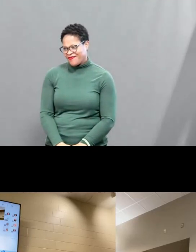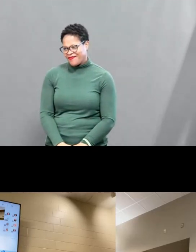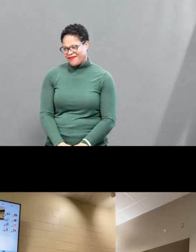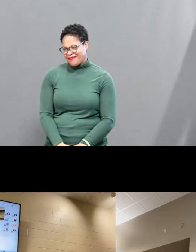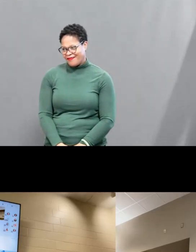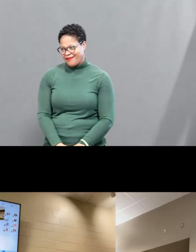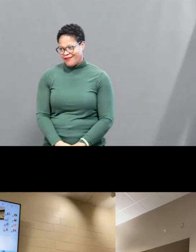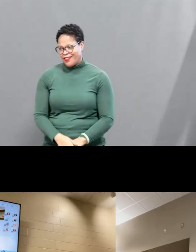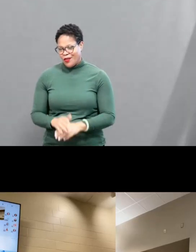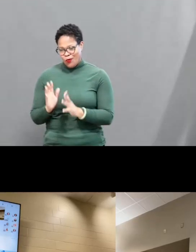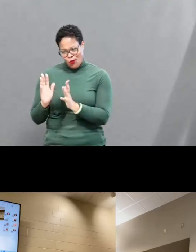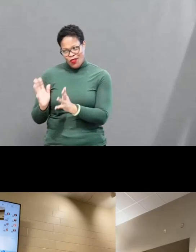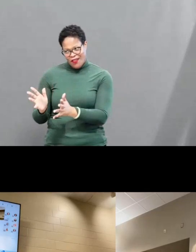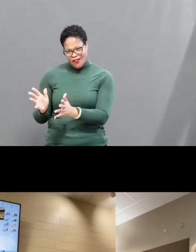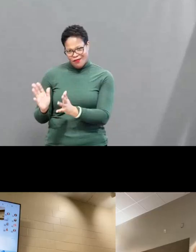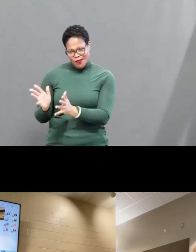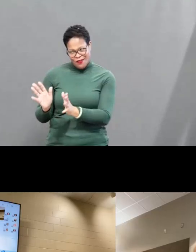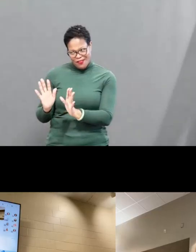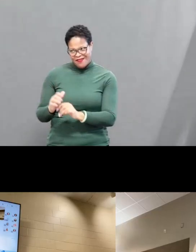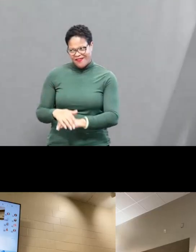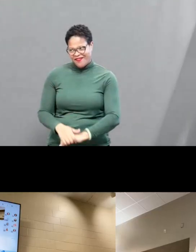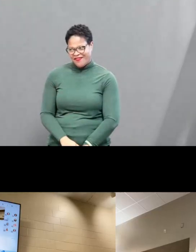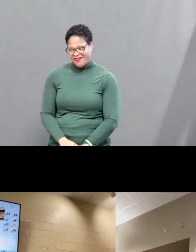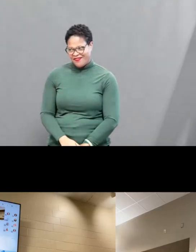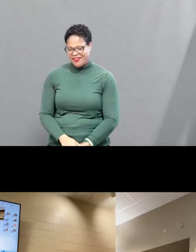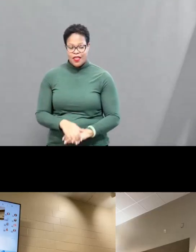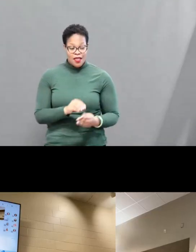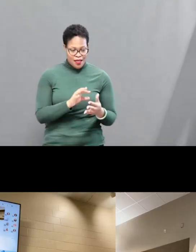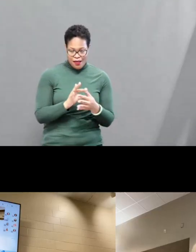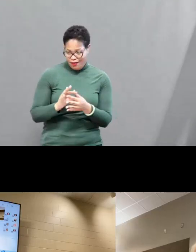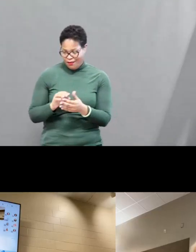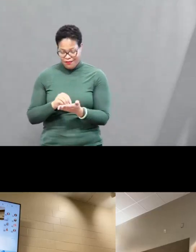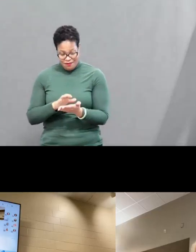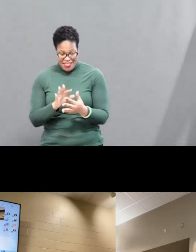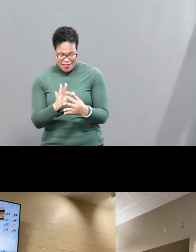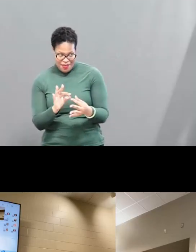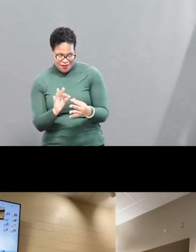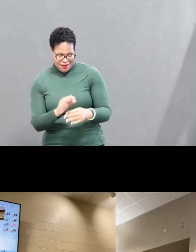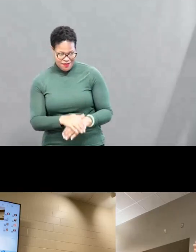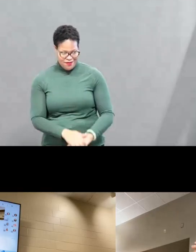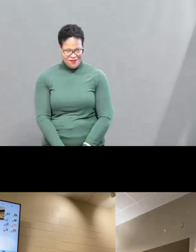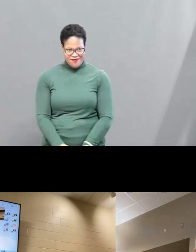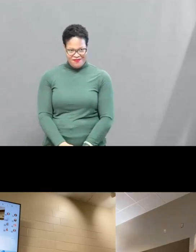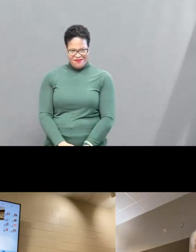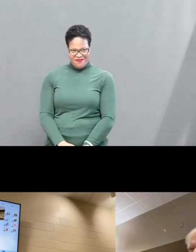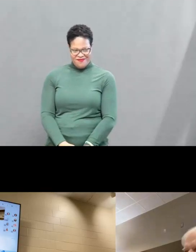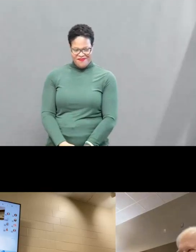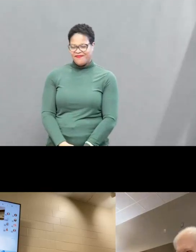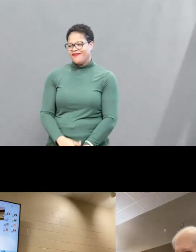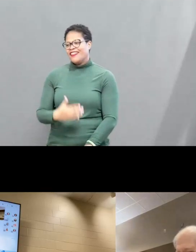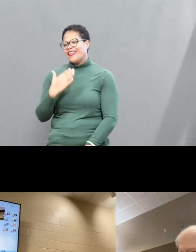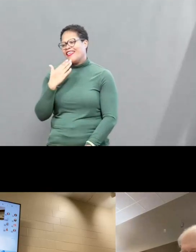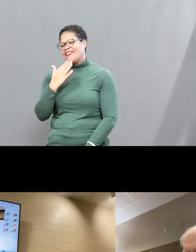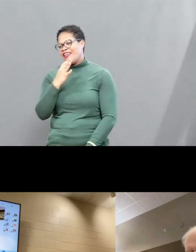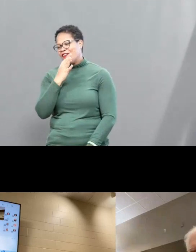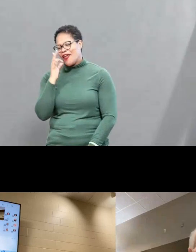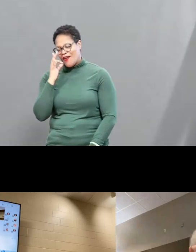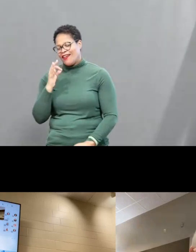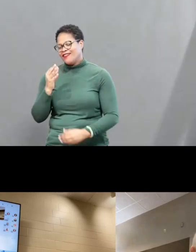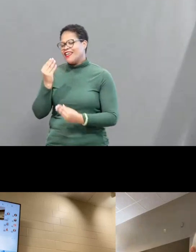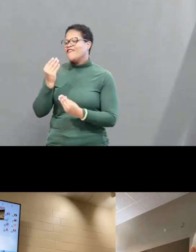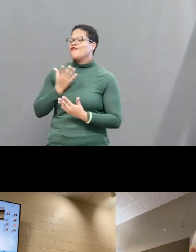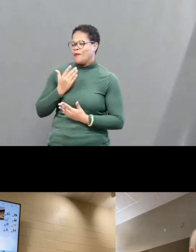We'll let that go, okay? Keep that in the minutes, yeah. Thank you, Gary. Thank you for keeping